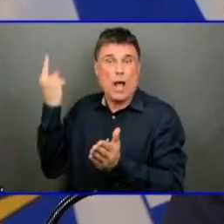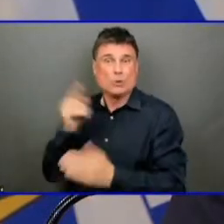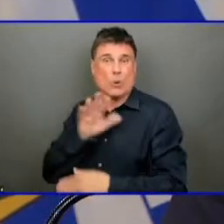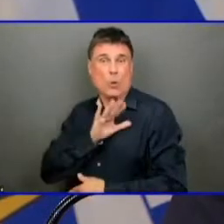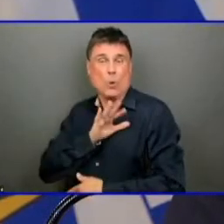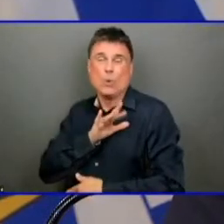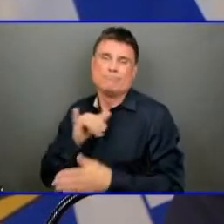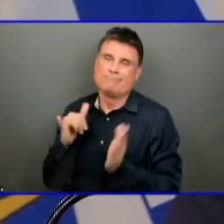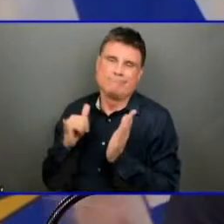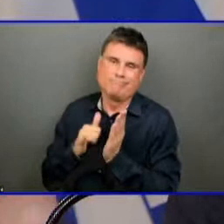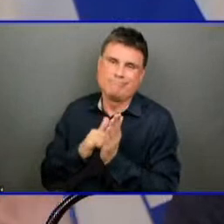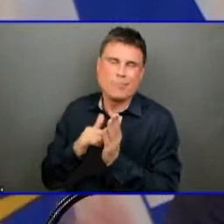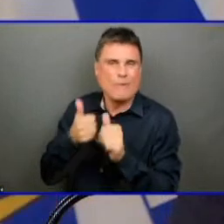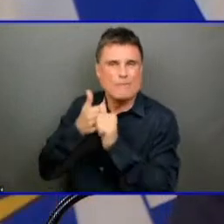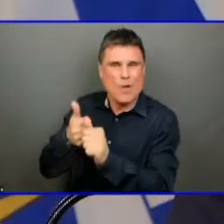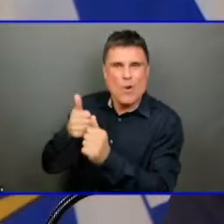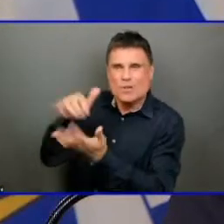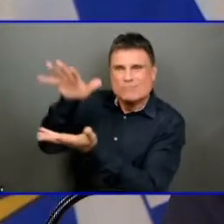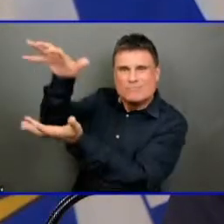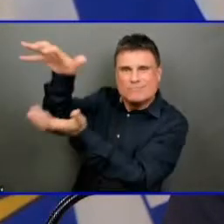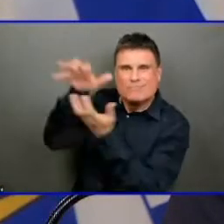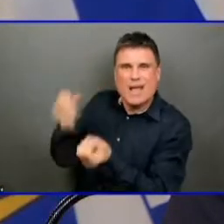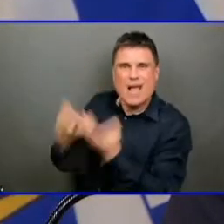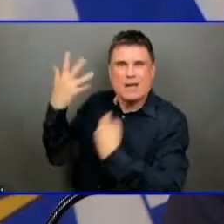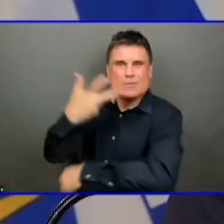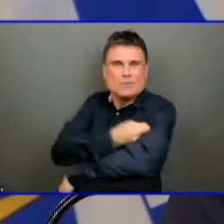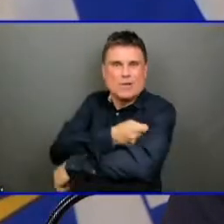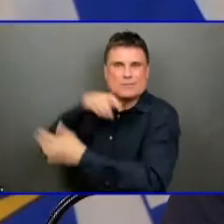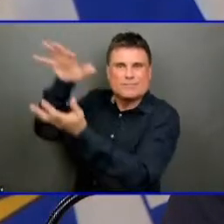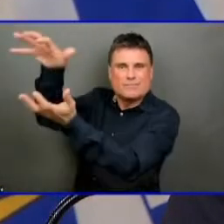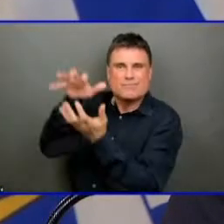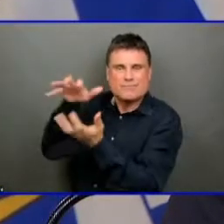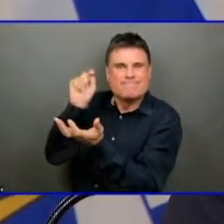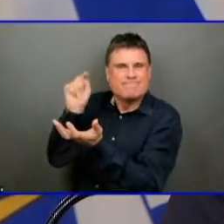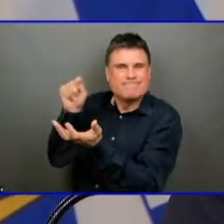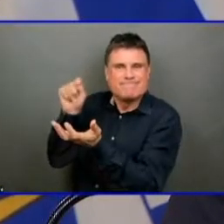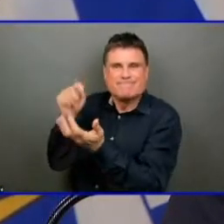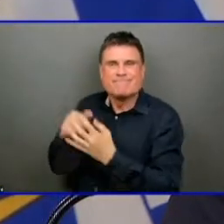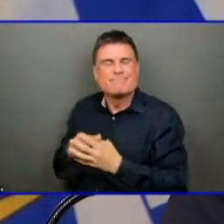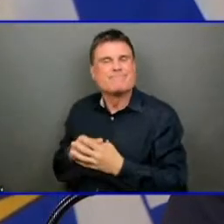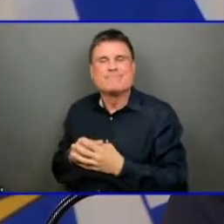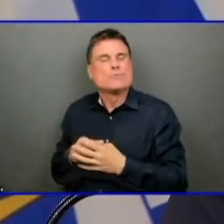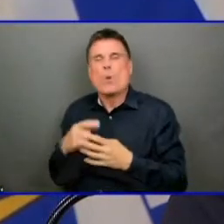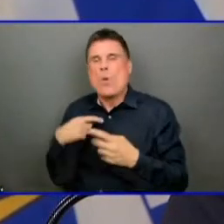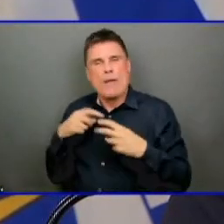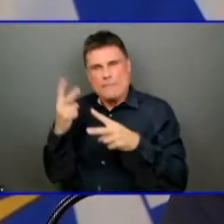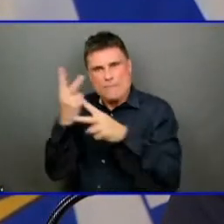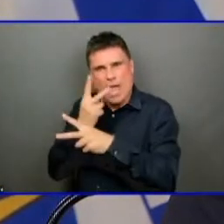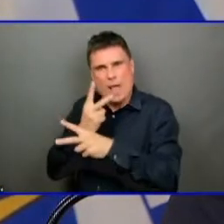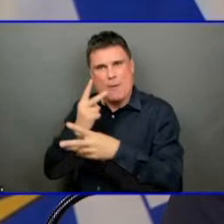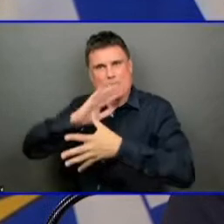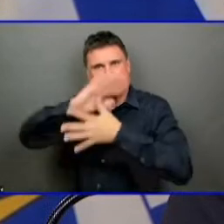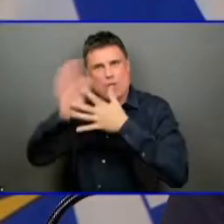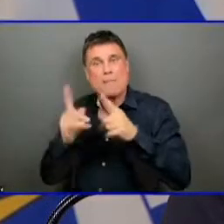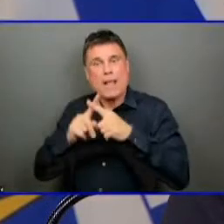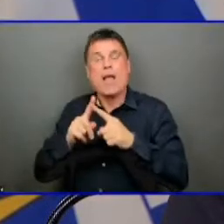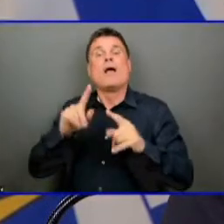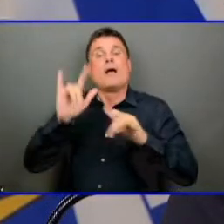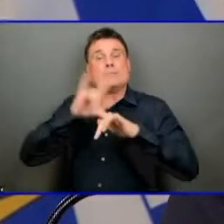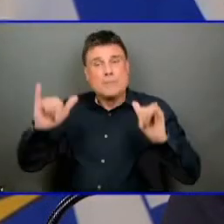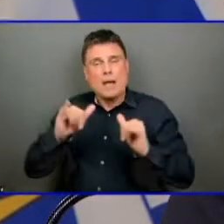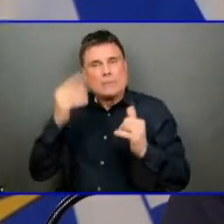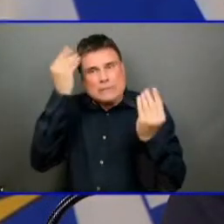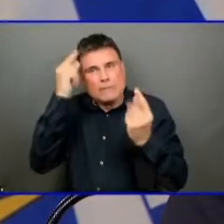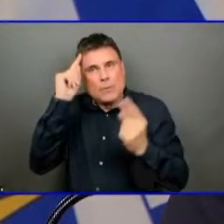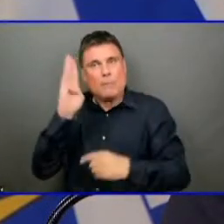to address people at risk all over the province. But it is the most challenging area right now